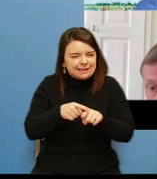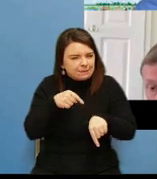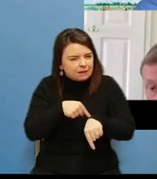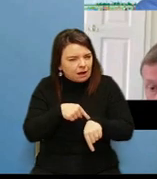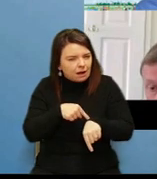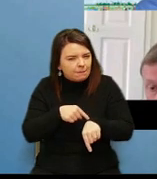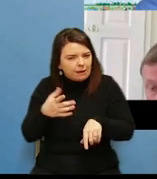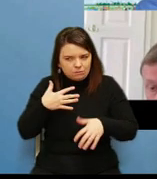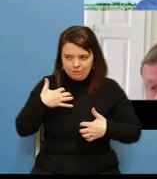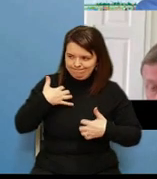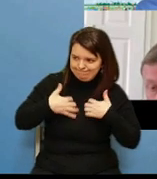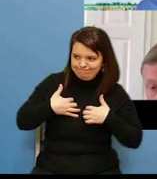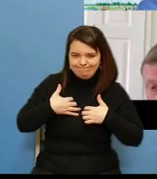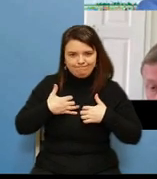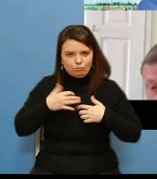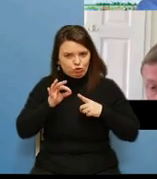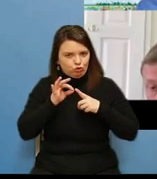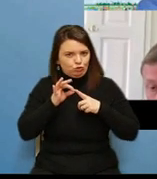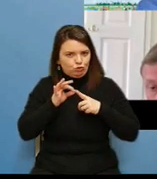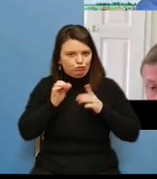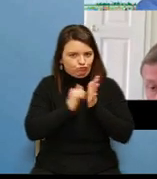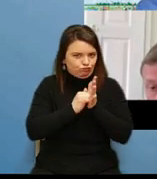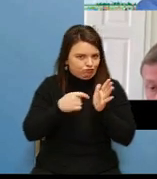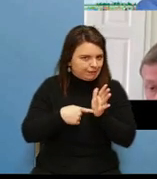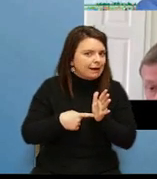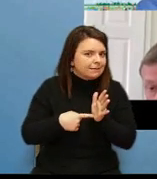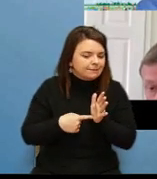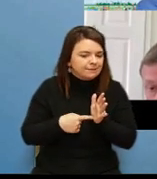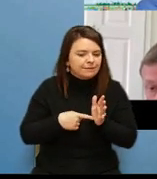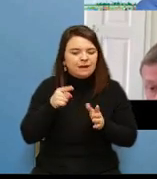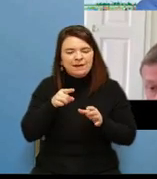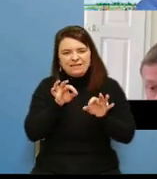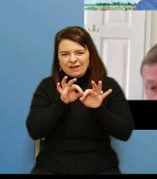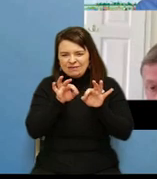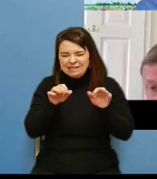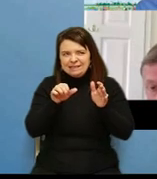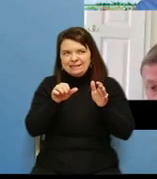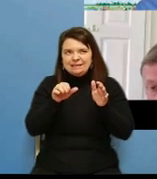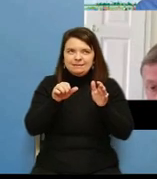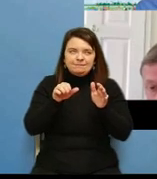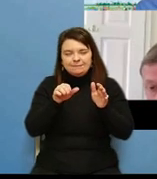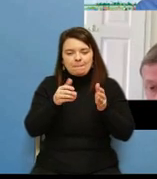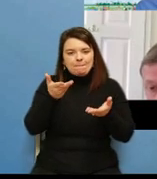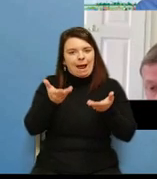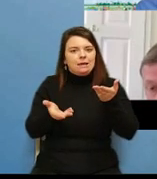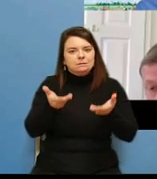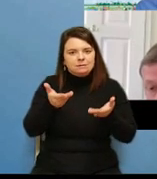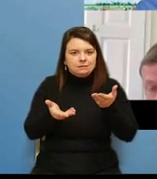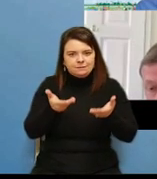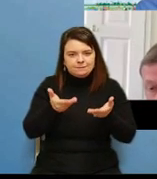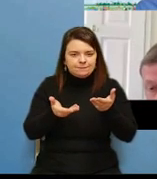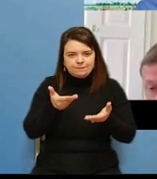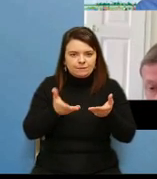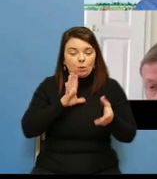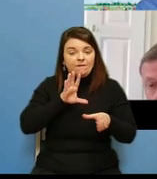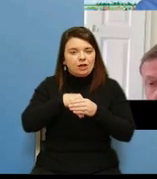and reduce cost at the same time is what we're keen to promote. And yeah, it is a fine balance. I think